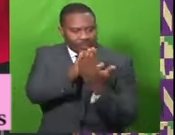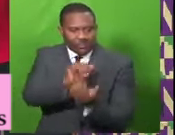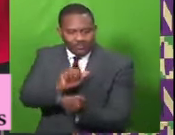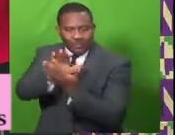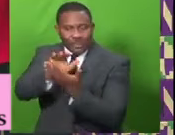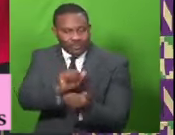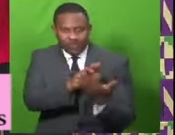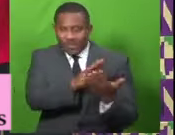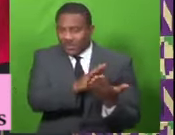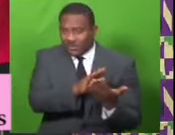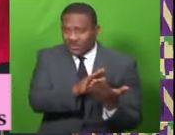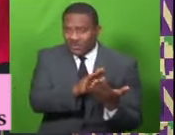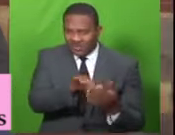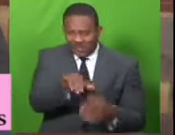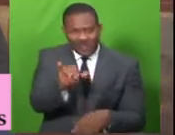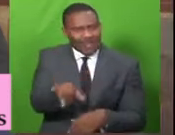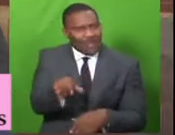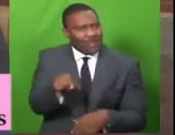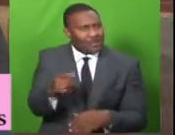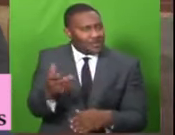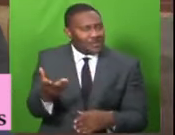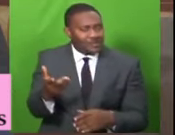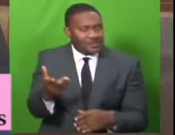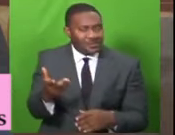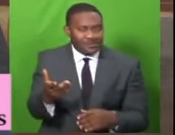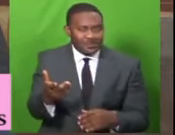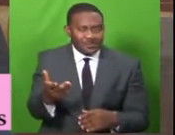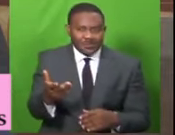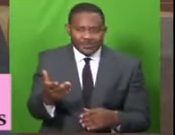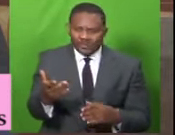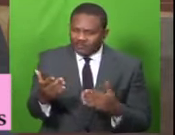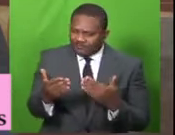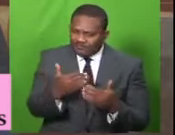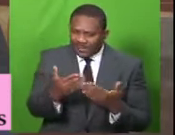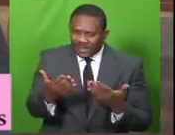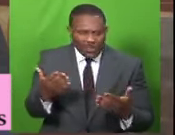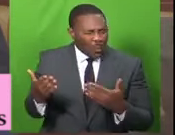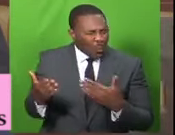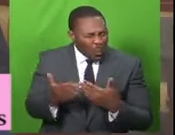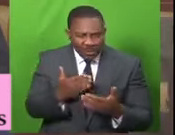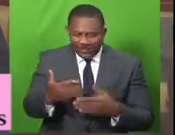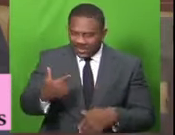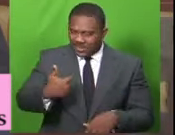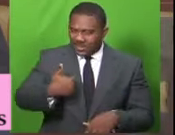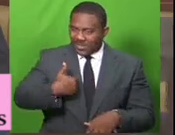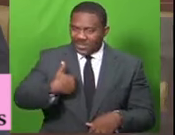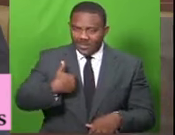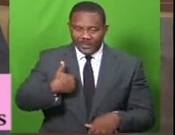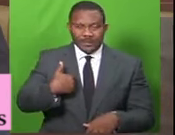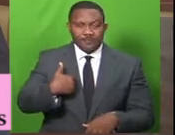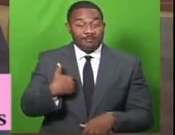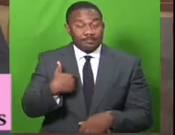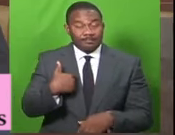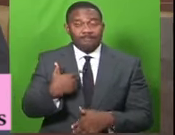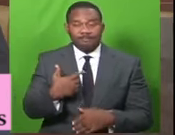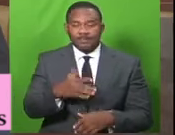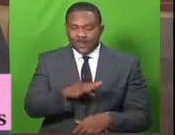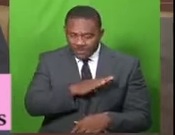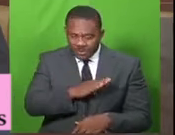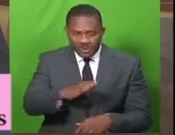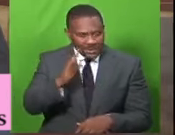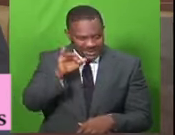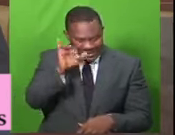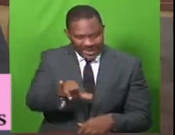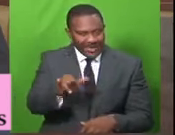us. This is a phase, and with every fiber of my being, I am certain that this